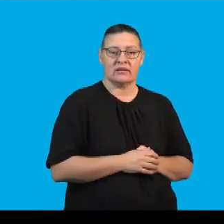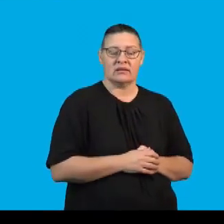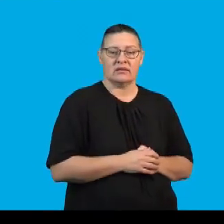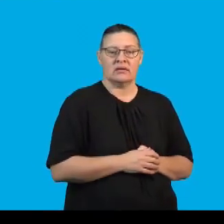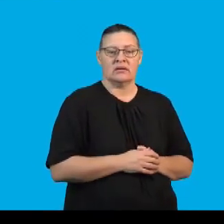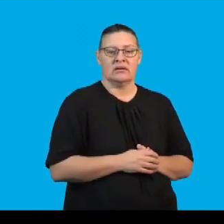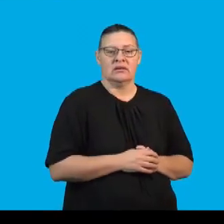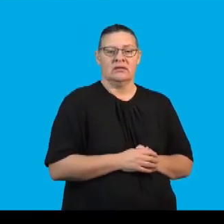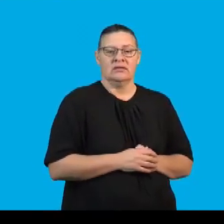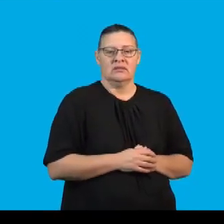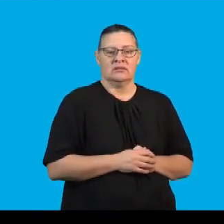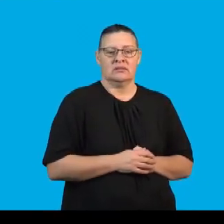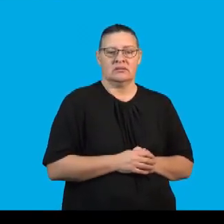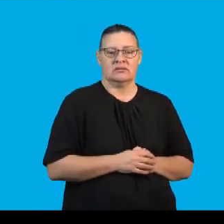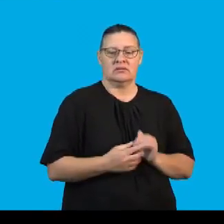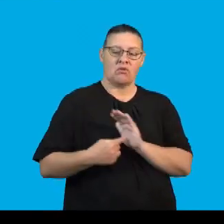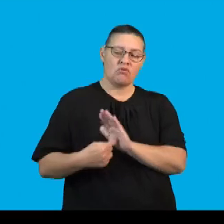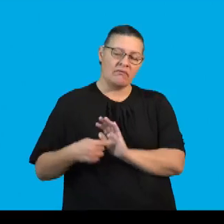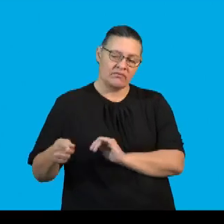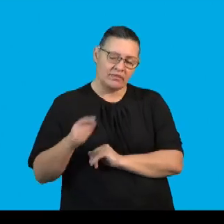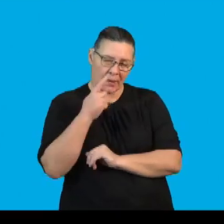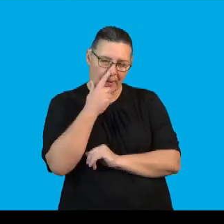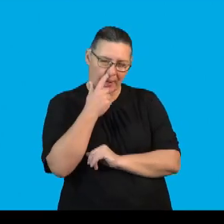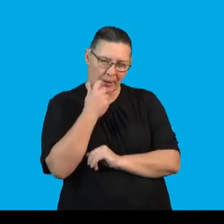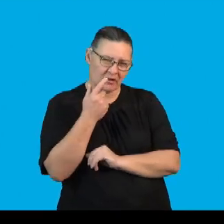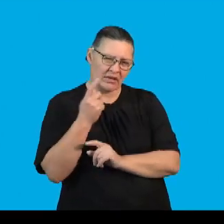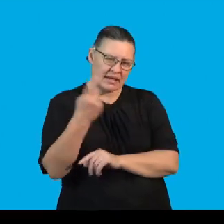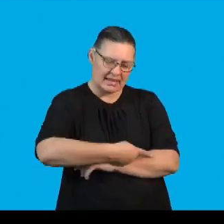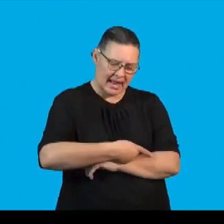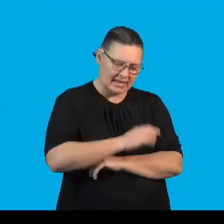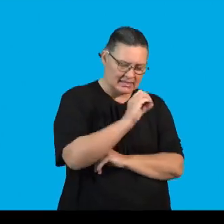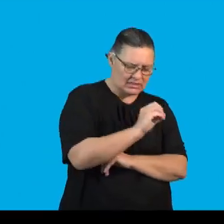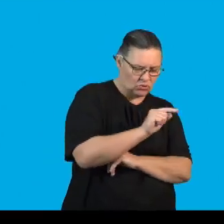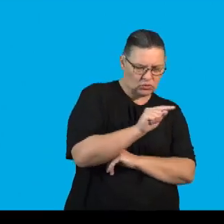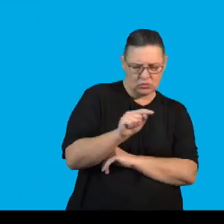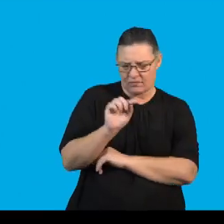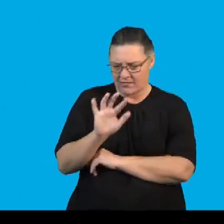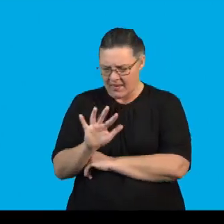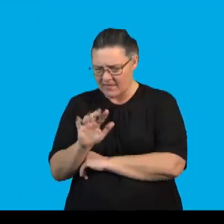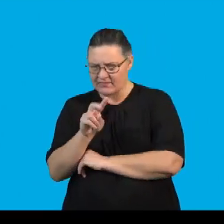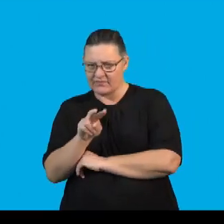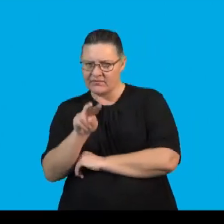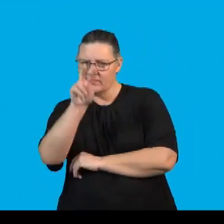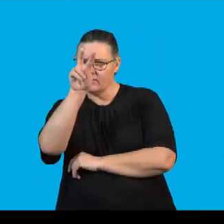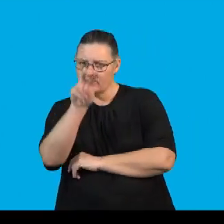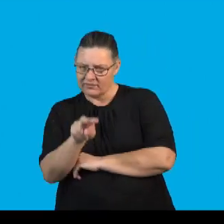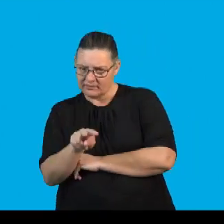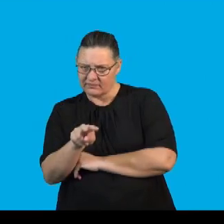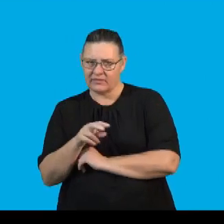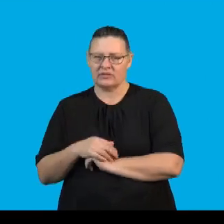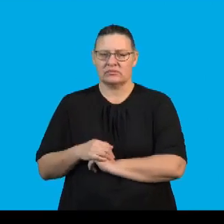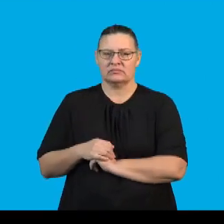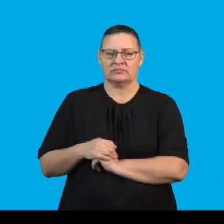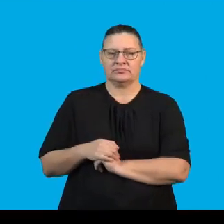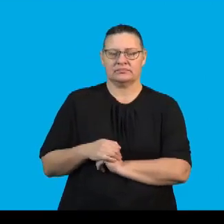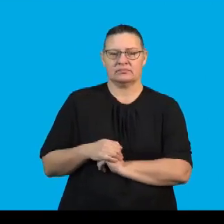come to your graph, you check, all right, I'm looking at day 0 up to